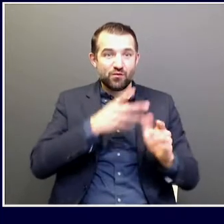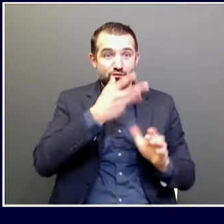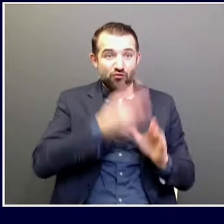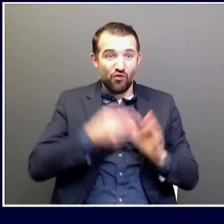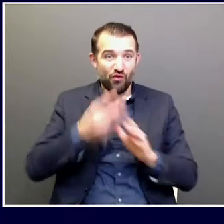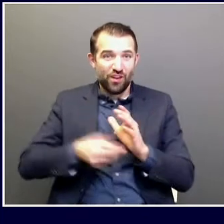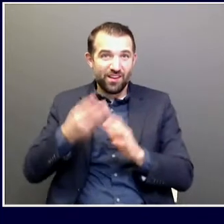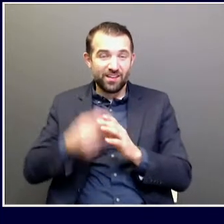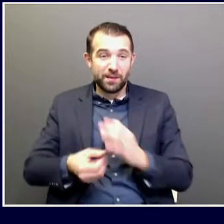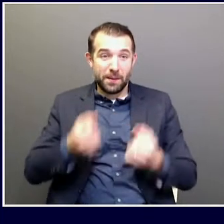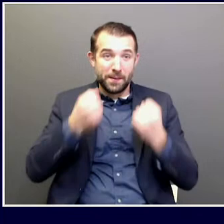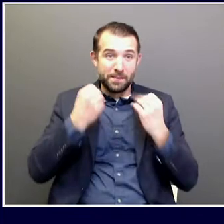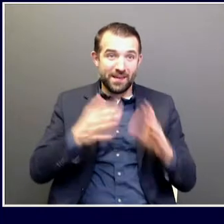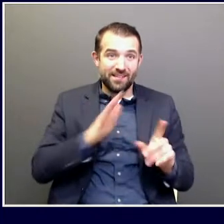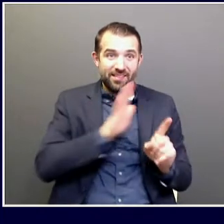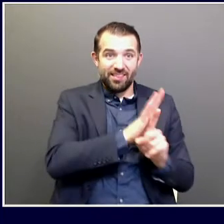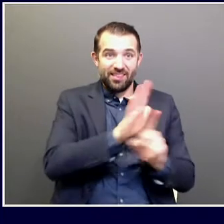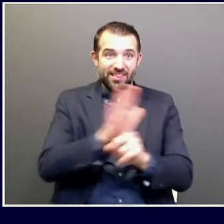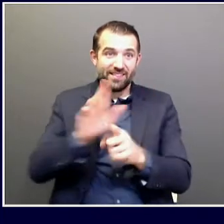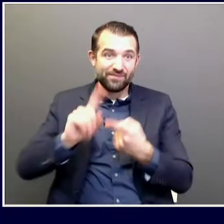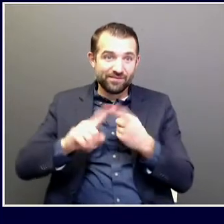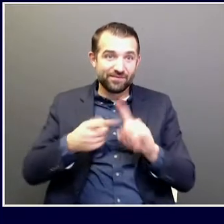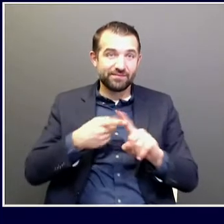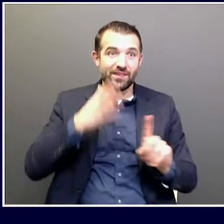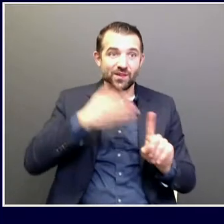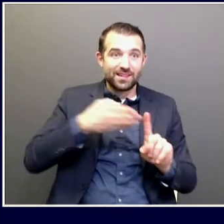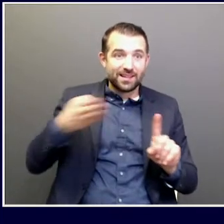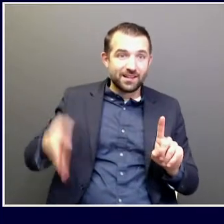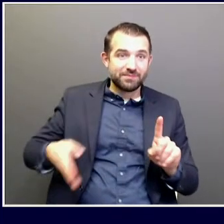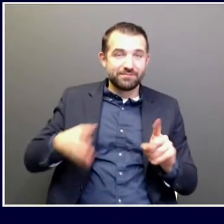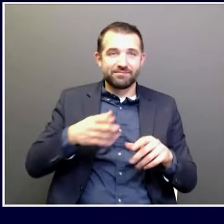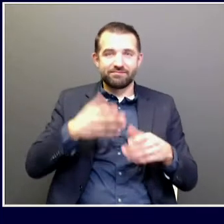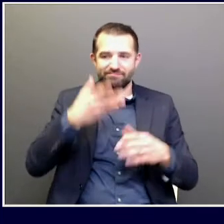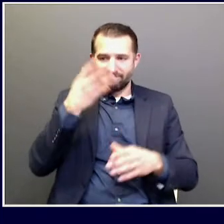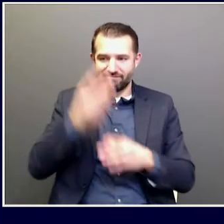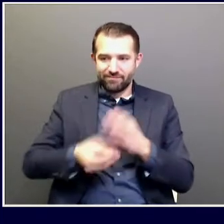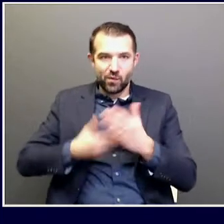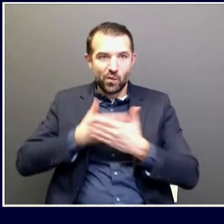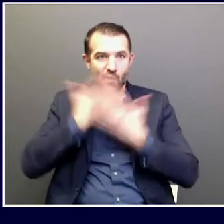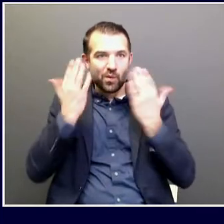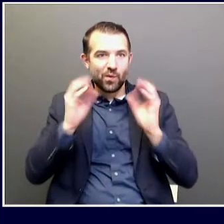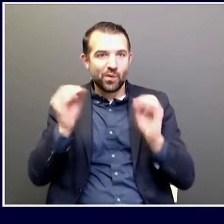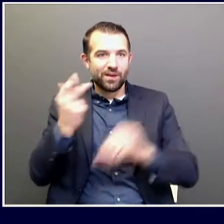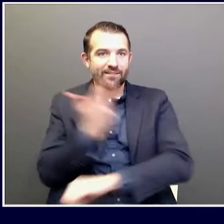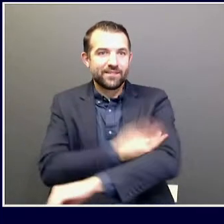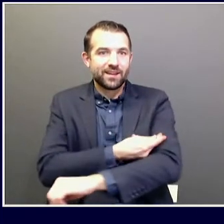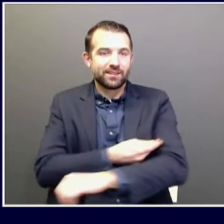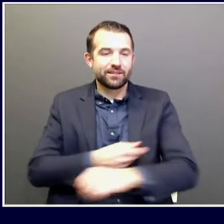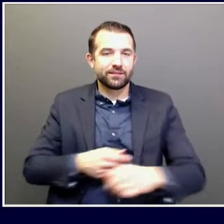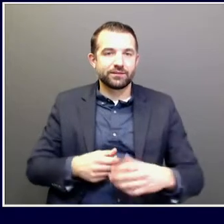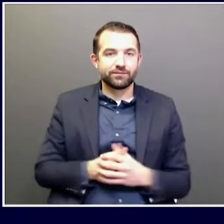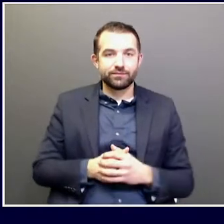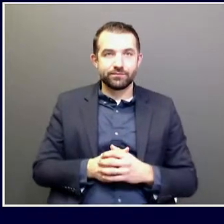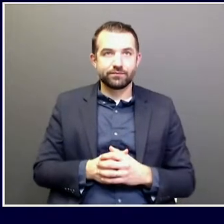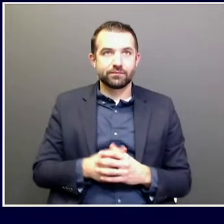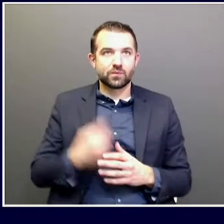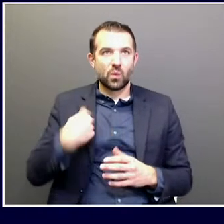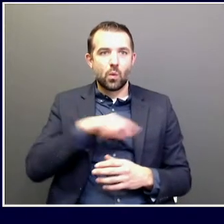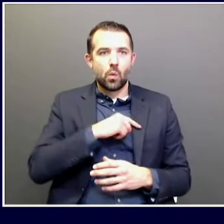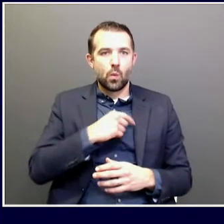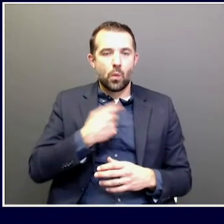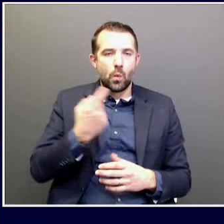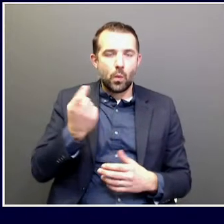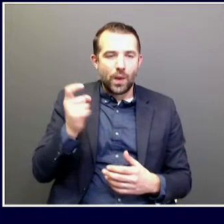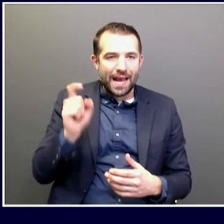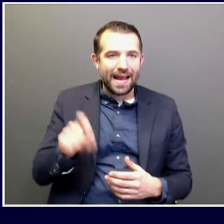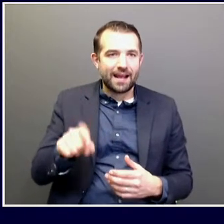COVID, most of whom were not vaccinated. So I guess getting the message out there is a big part of what we have to do. And the